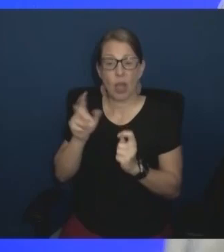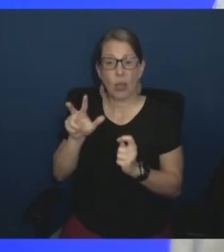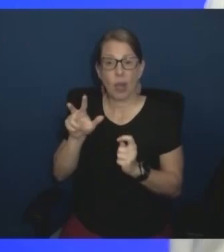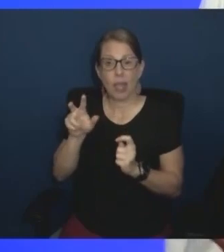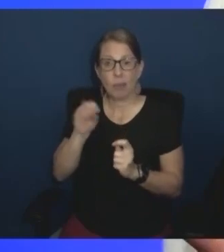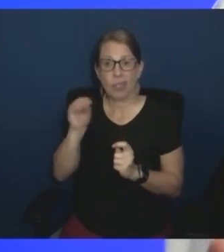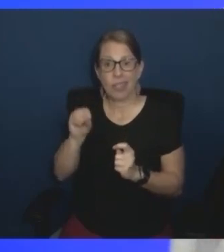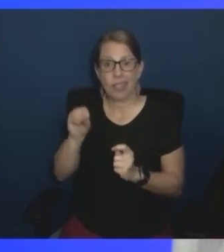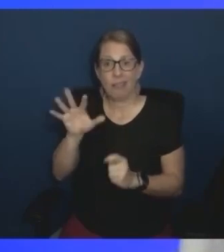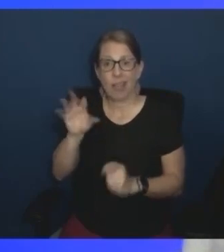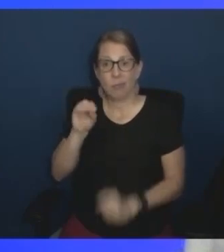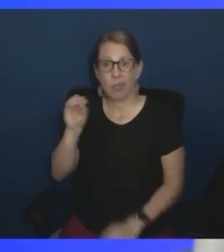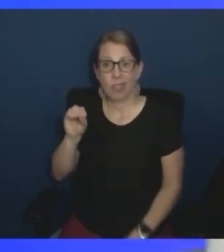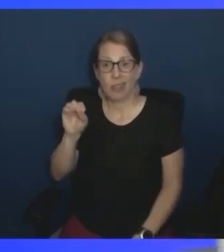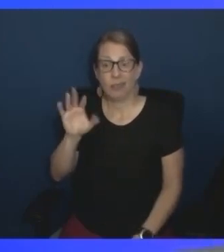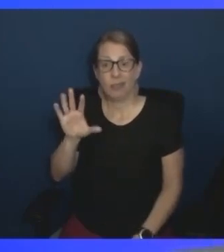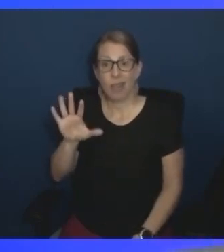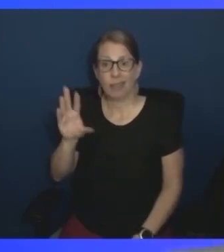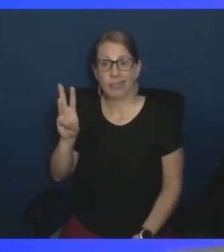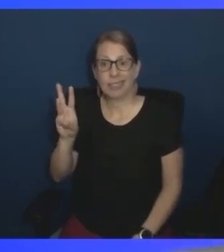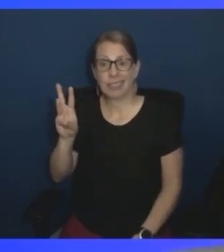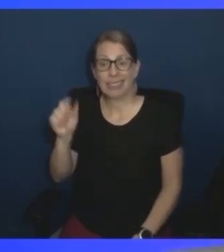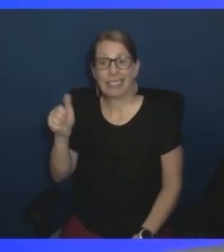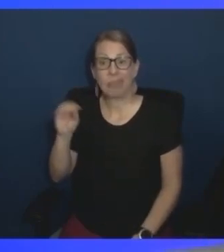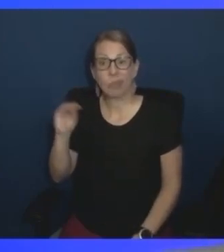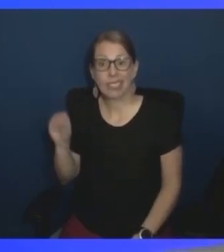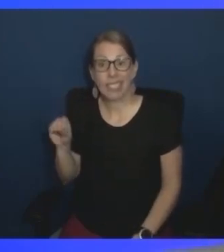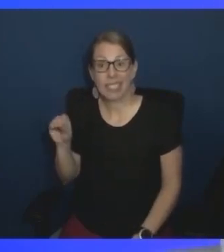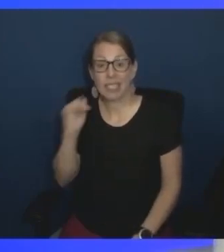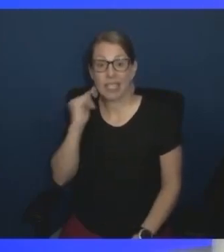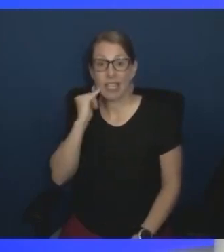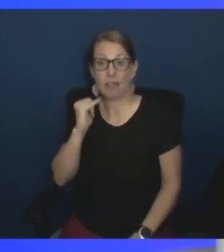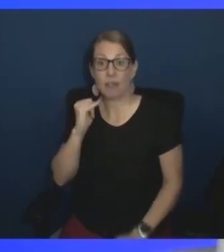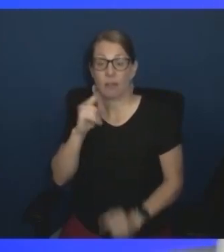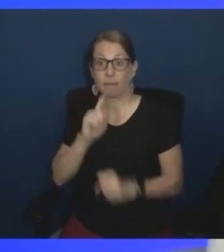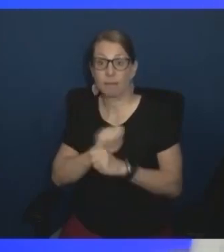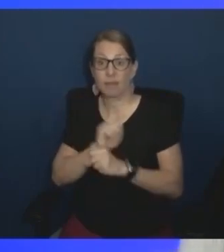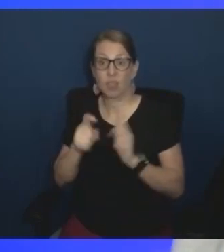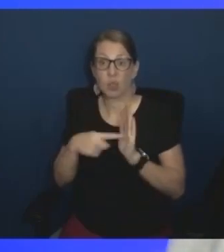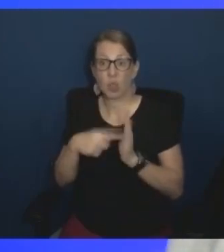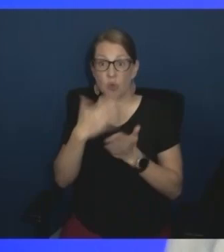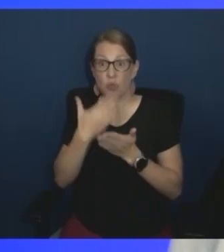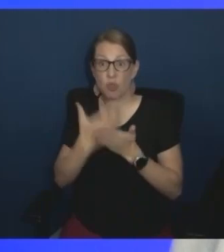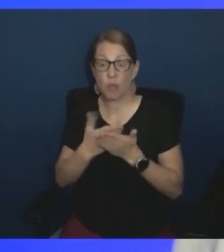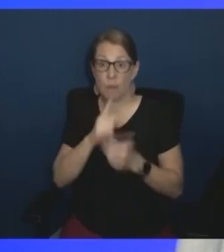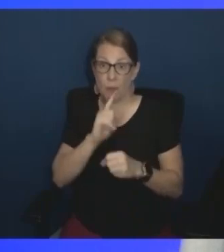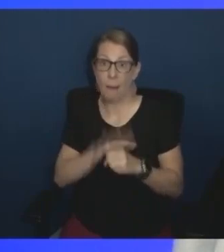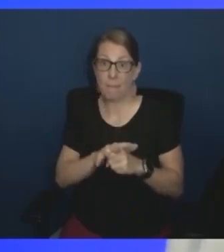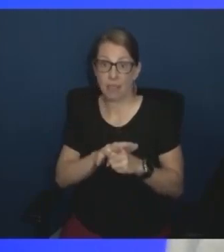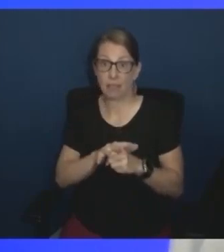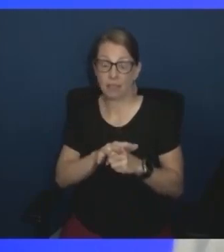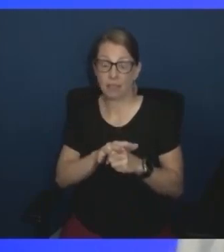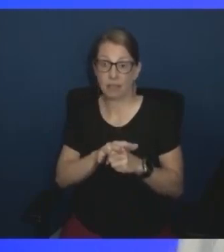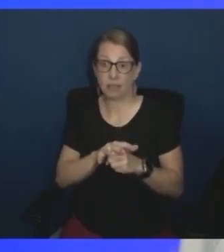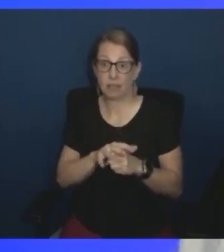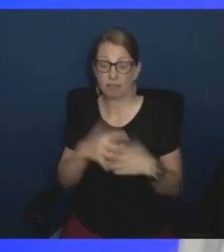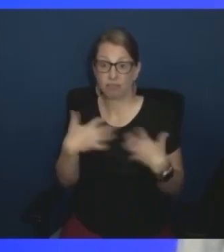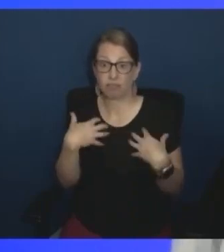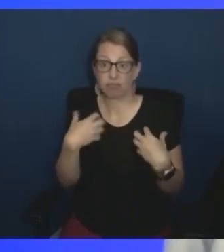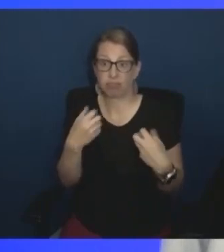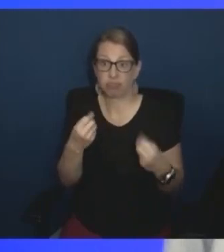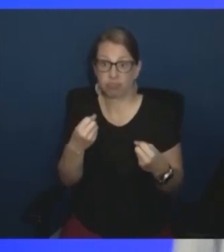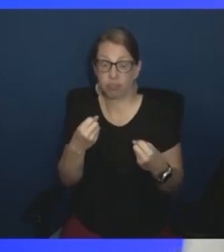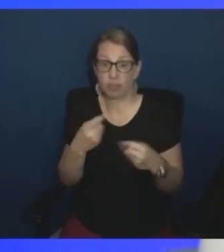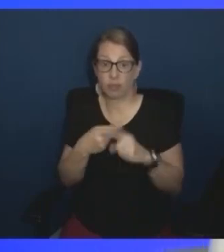6, 7, 8, maybe 10% if it's something that has really shown good promise. For these medications that also carry a lot